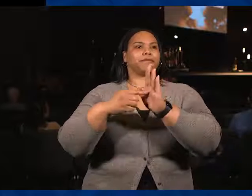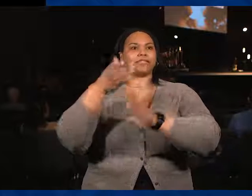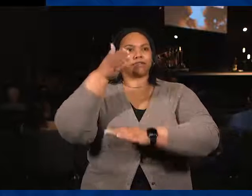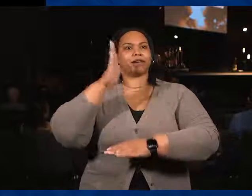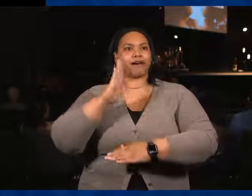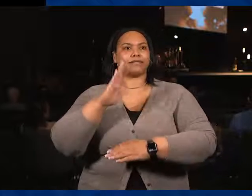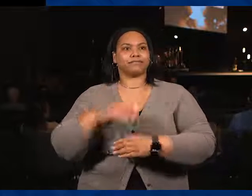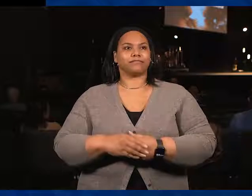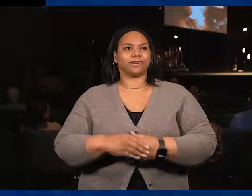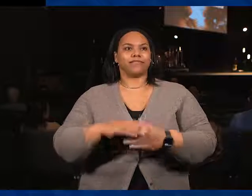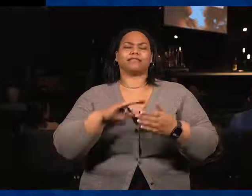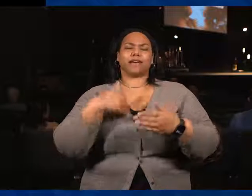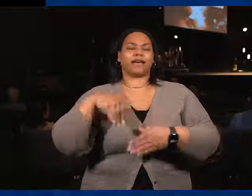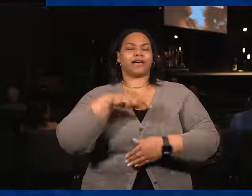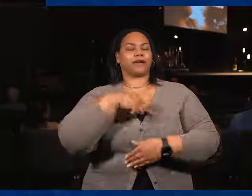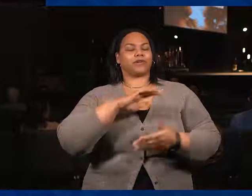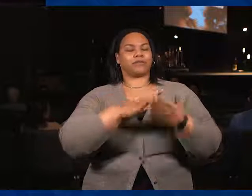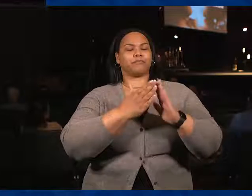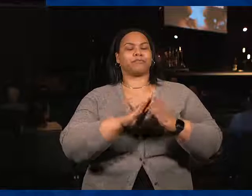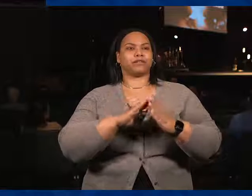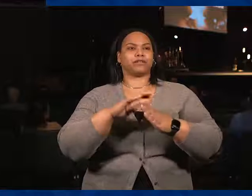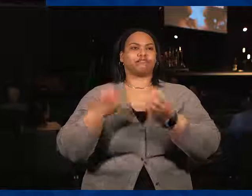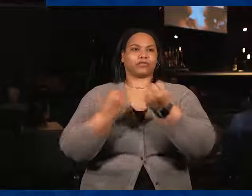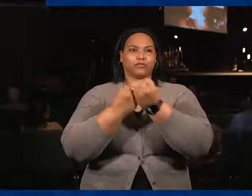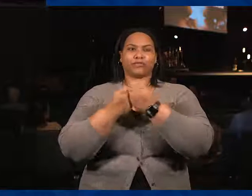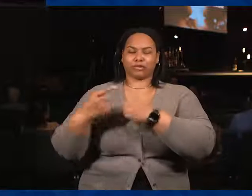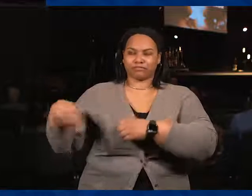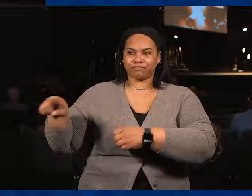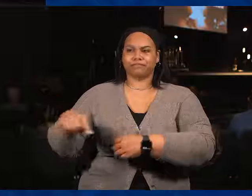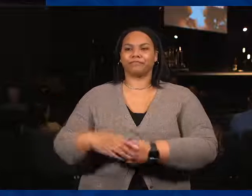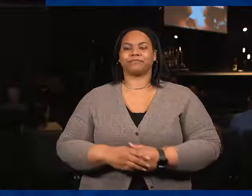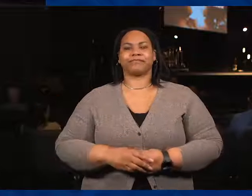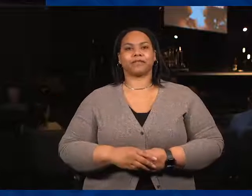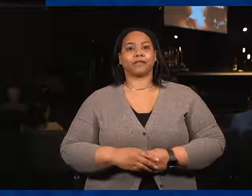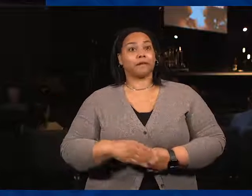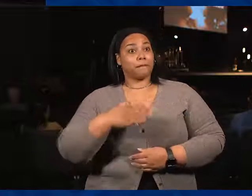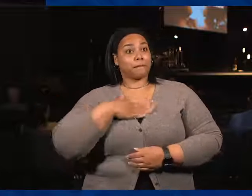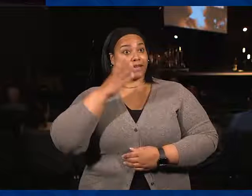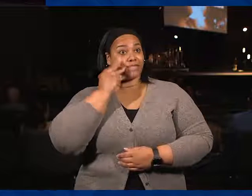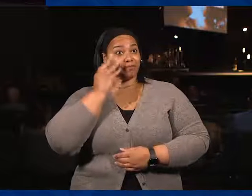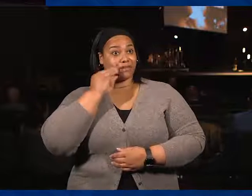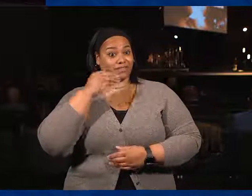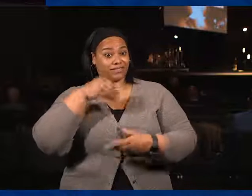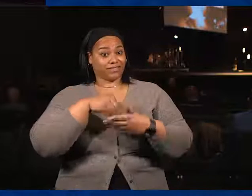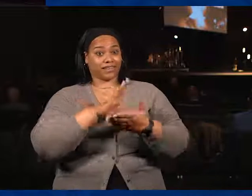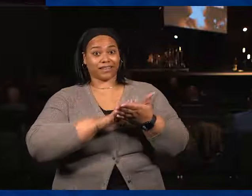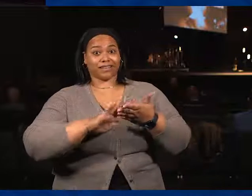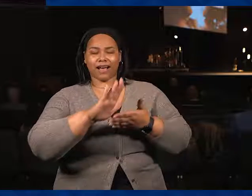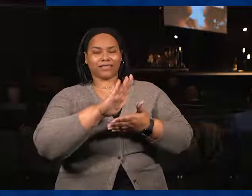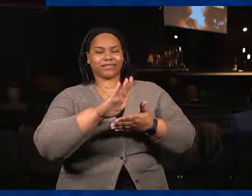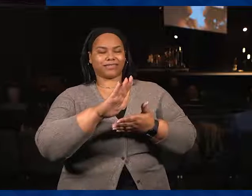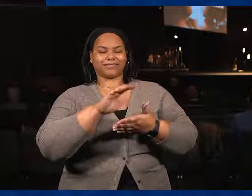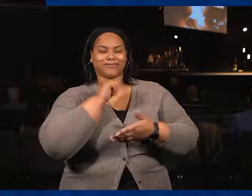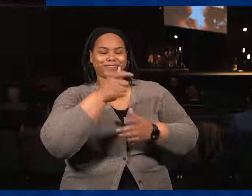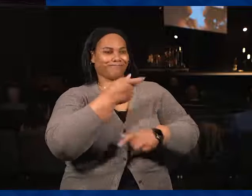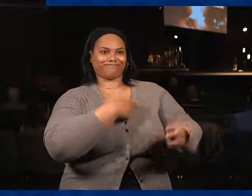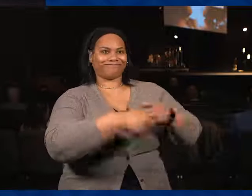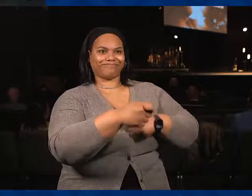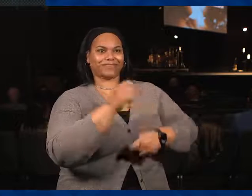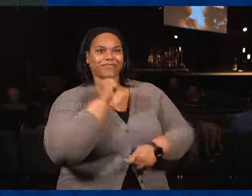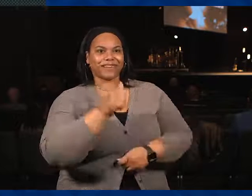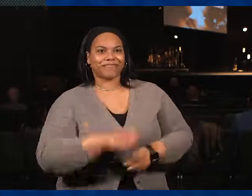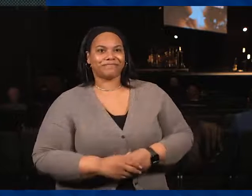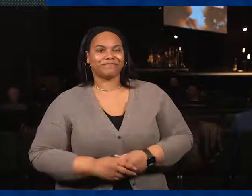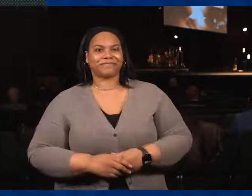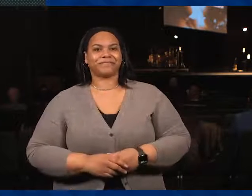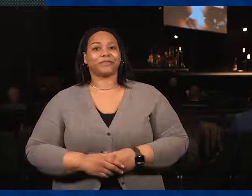you. But I tell you, Vineyard, I would not trade the experience I had at Morehouse for mostly anything in the world. One of